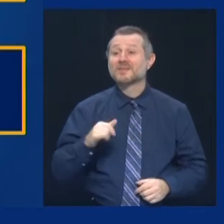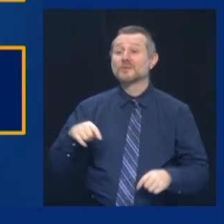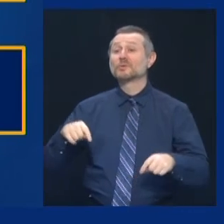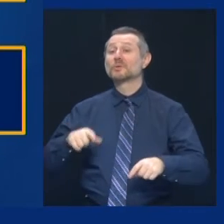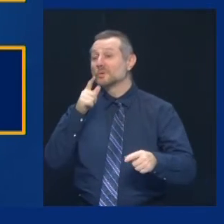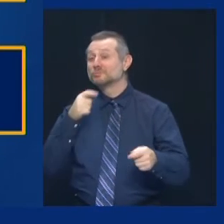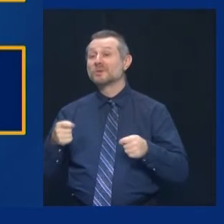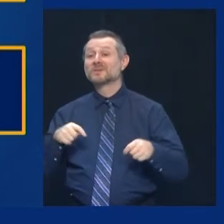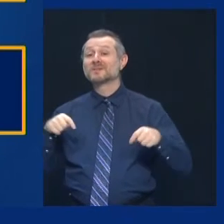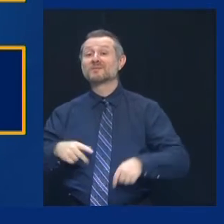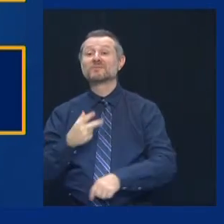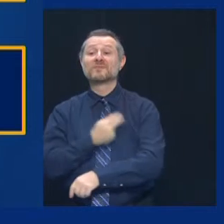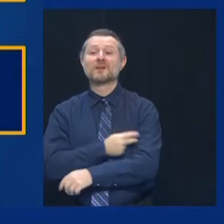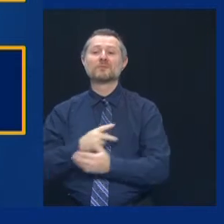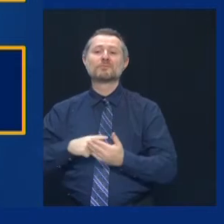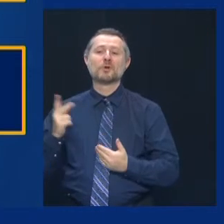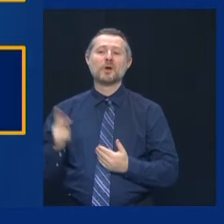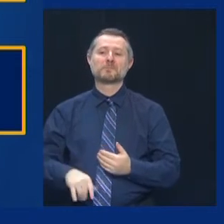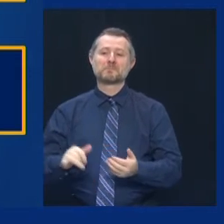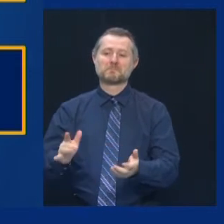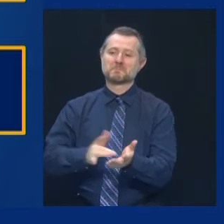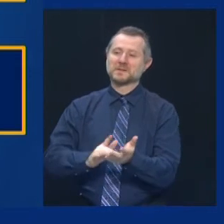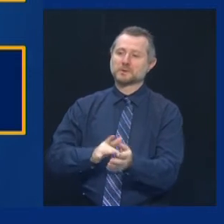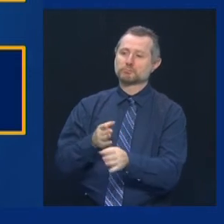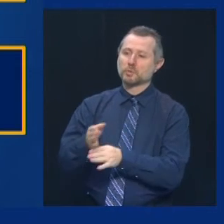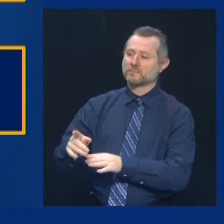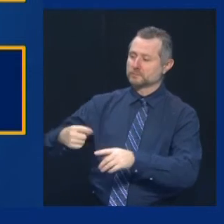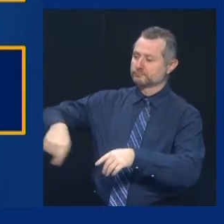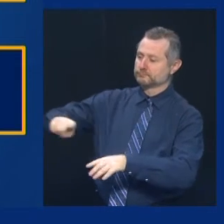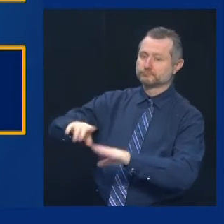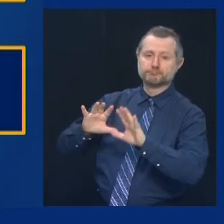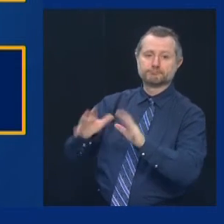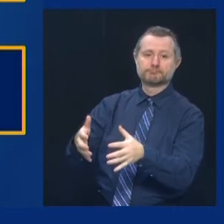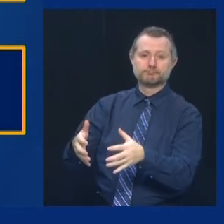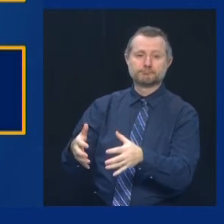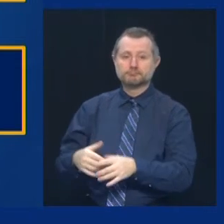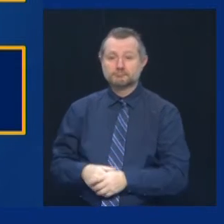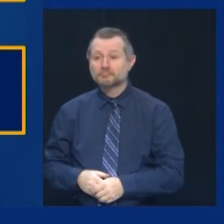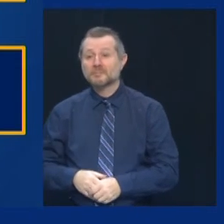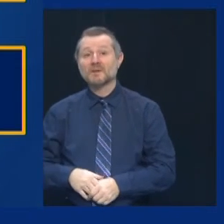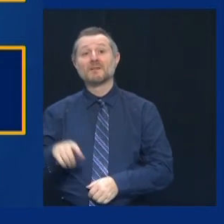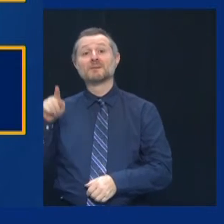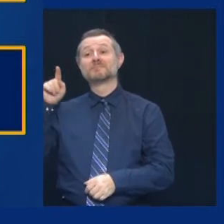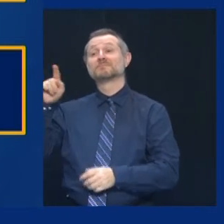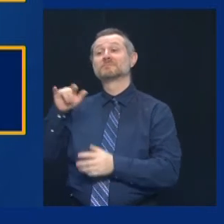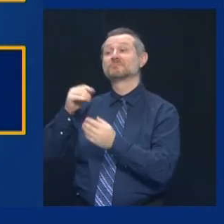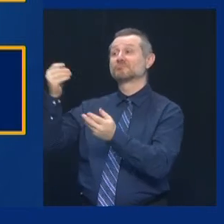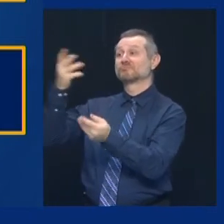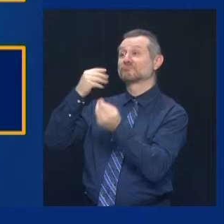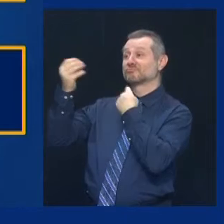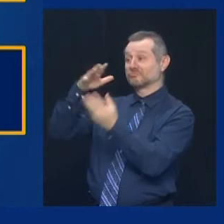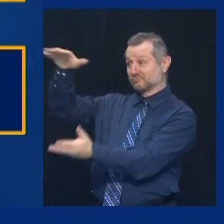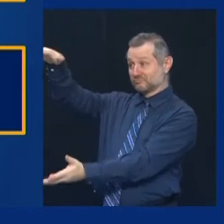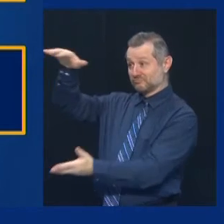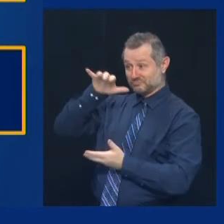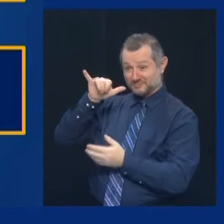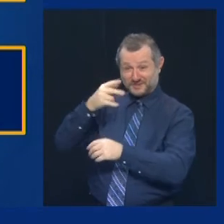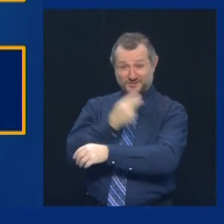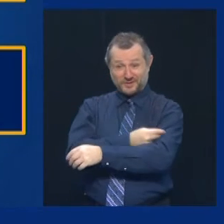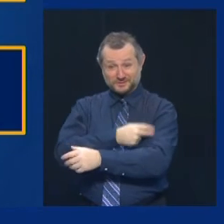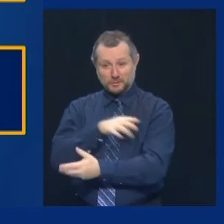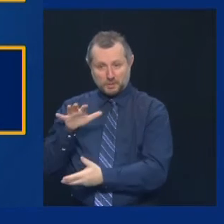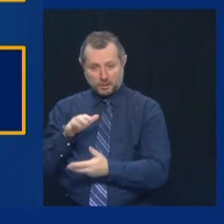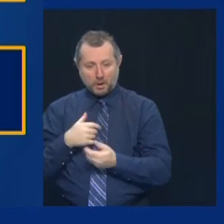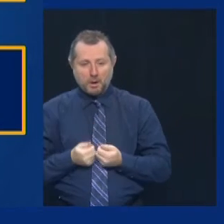professionals. We get the vaccine. We distribute the vaccine to a regional hub